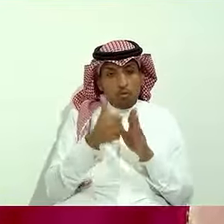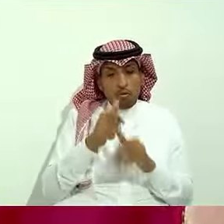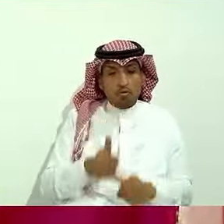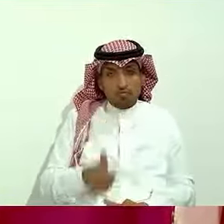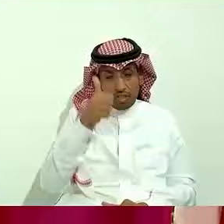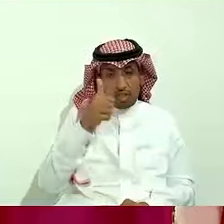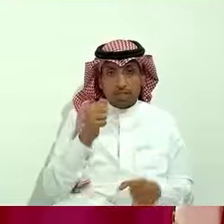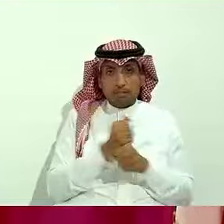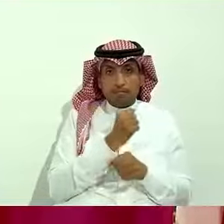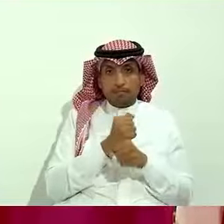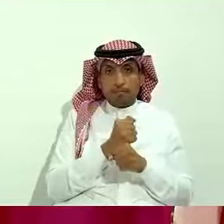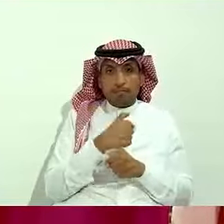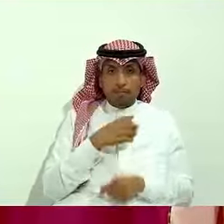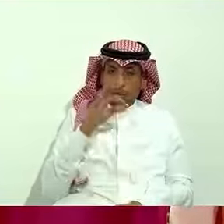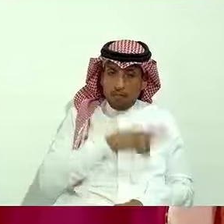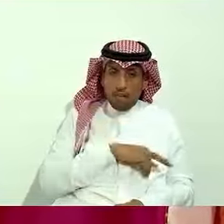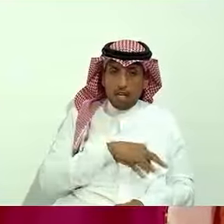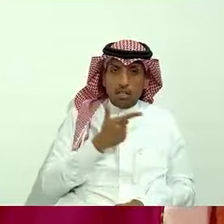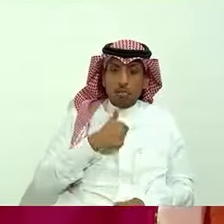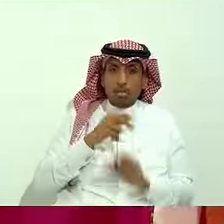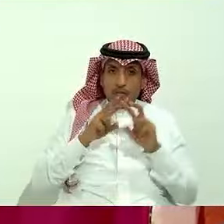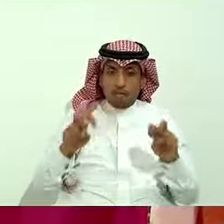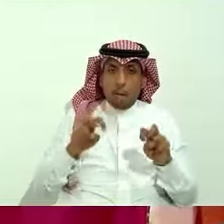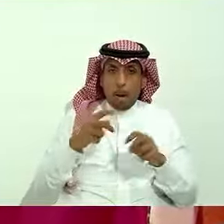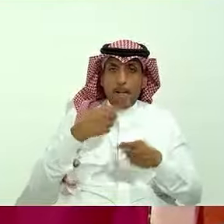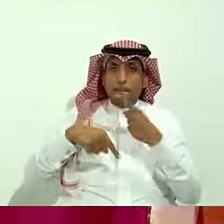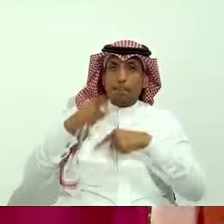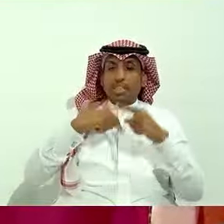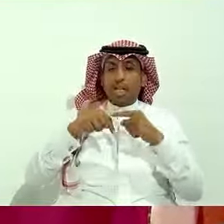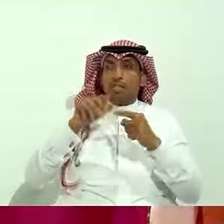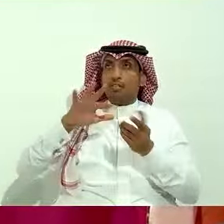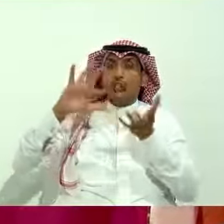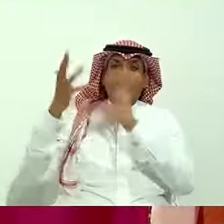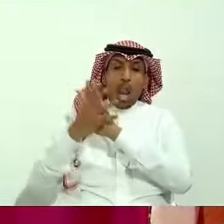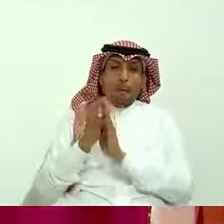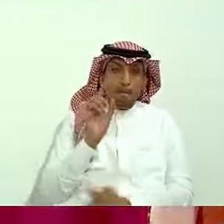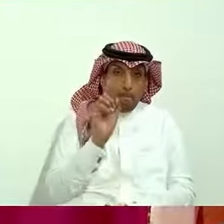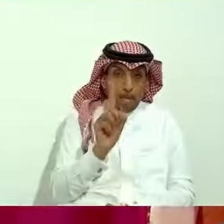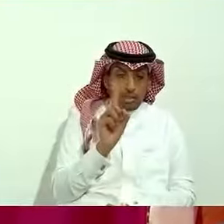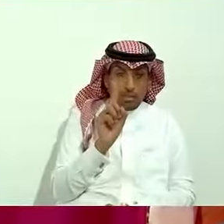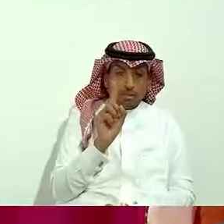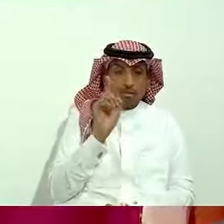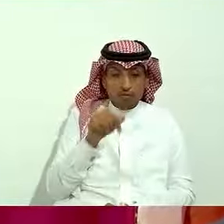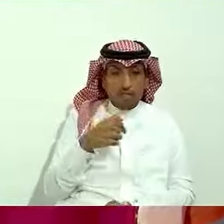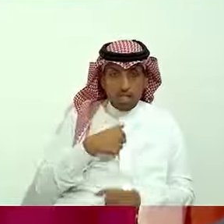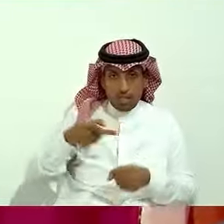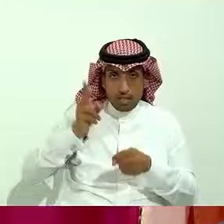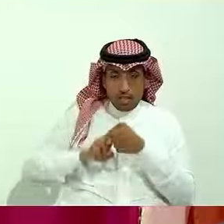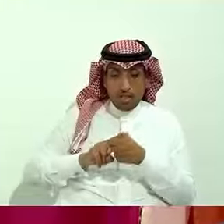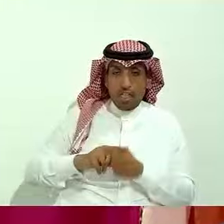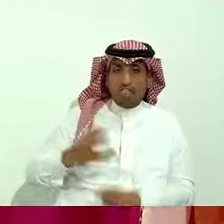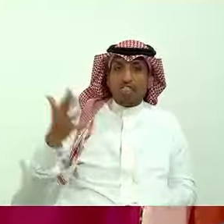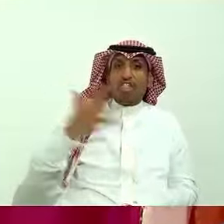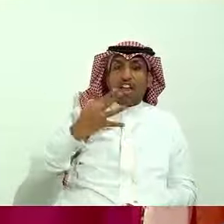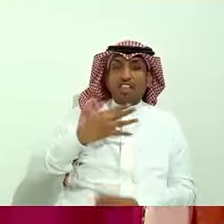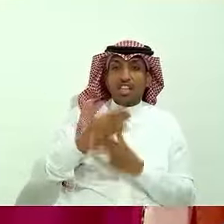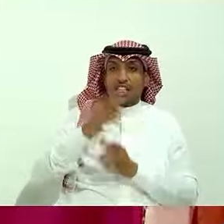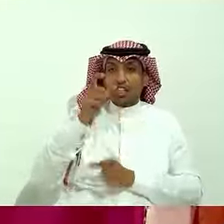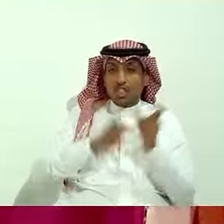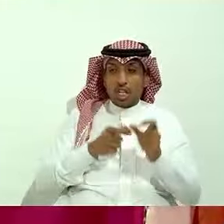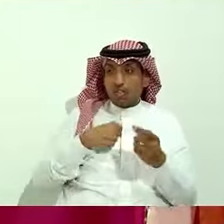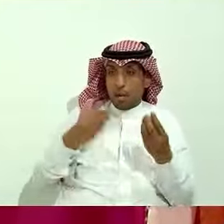can take advantage of the resources around the world. But definitely there is a comeback, and it's a comeback that people like Dr.